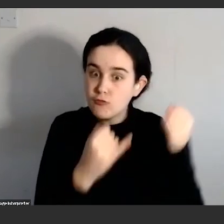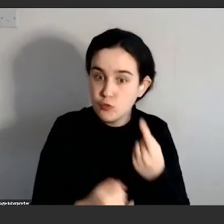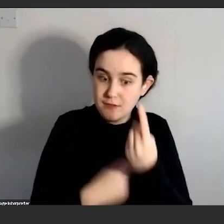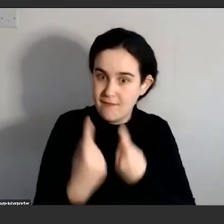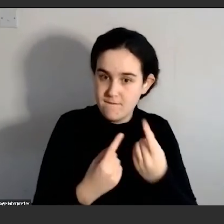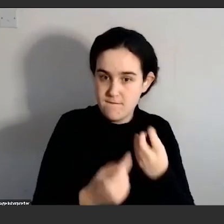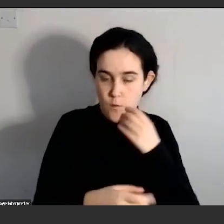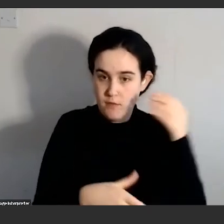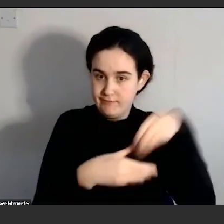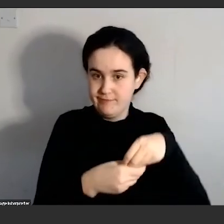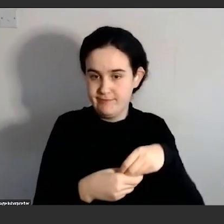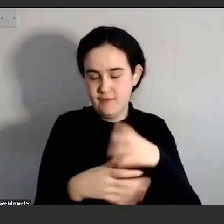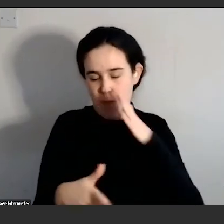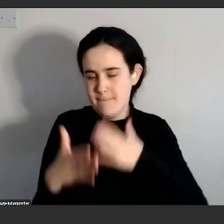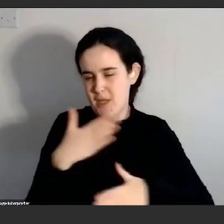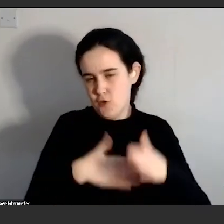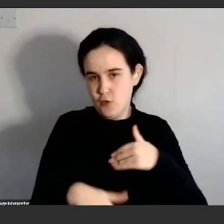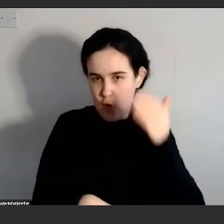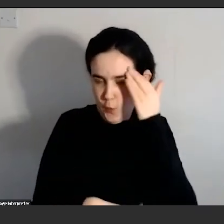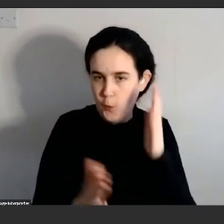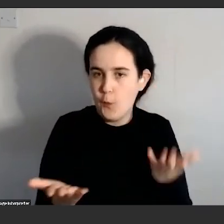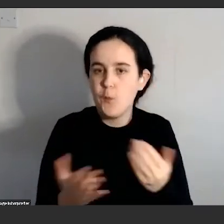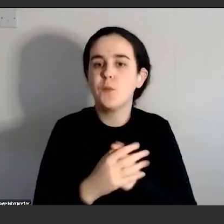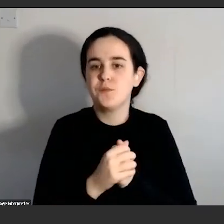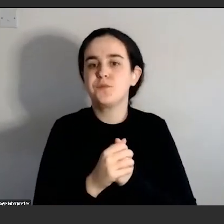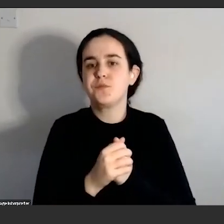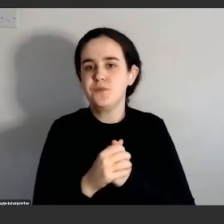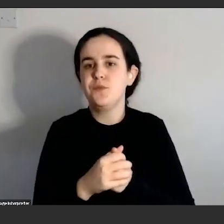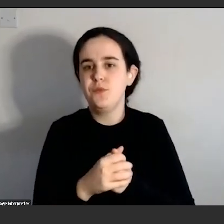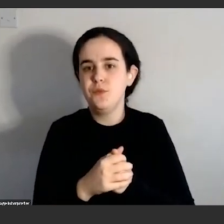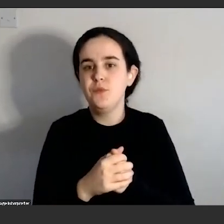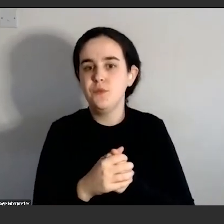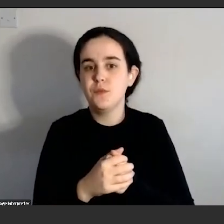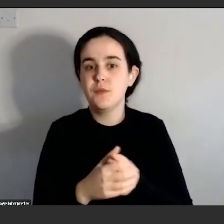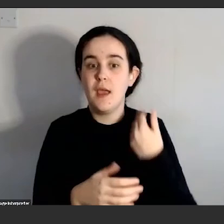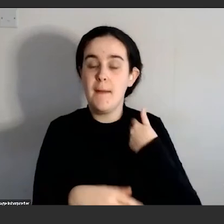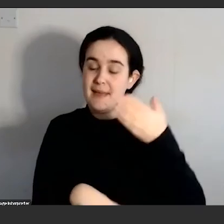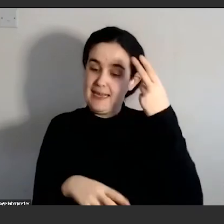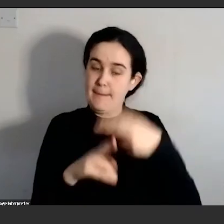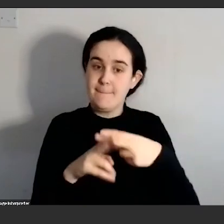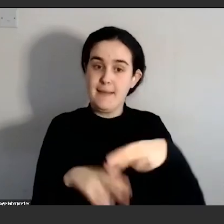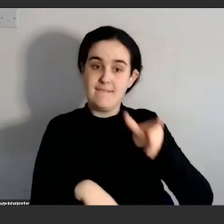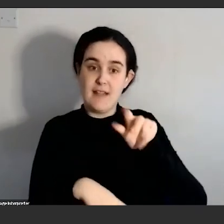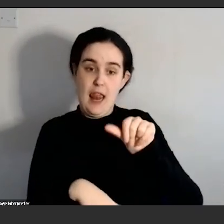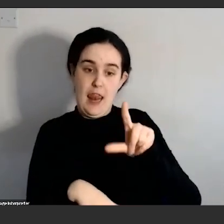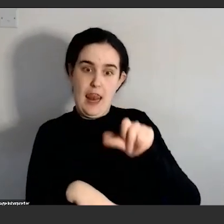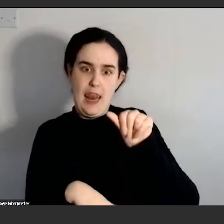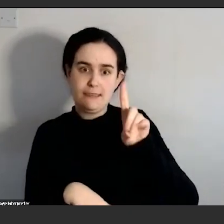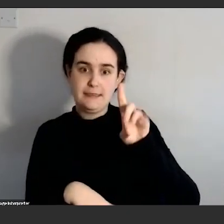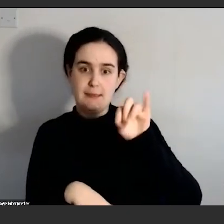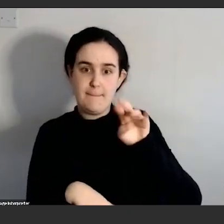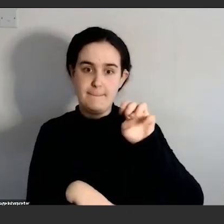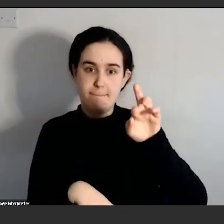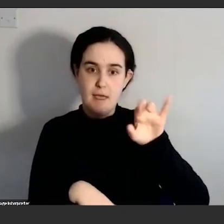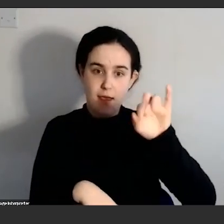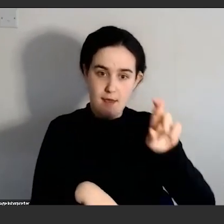with disabilities through 40 networks that we bring together that in turn have